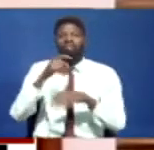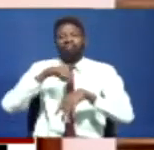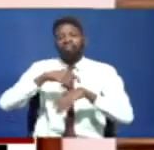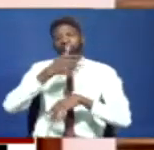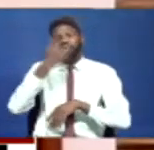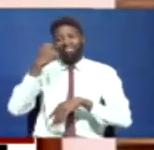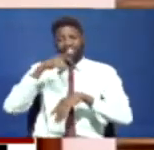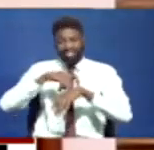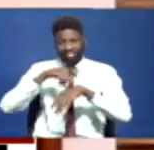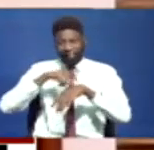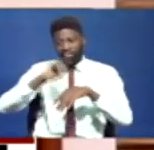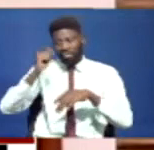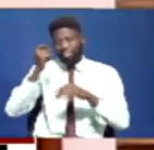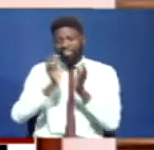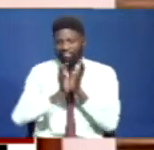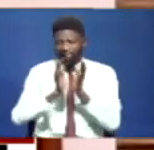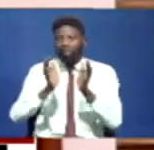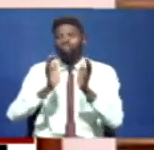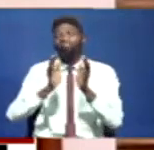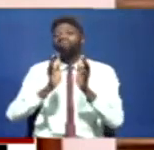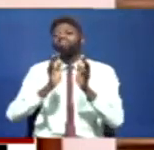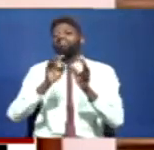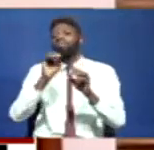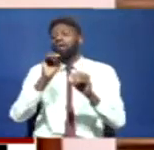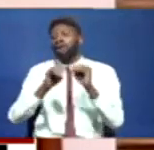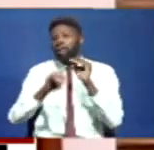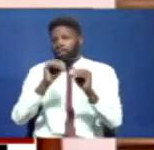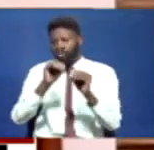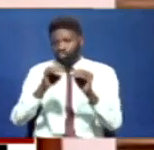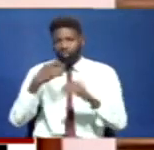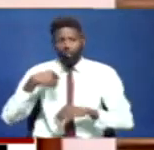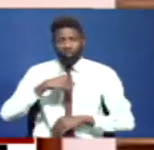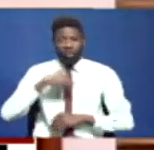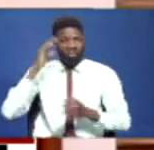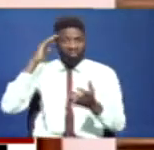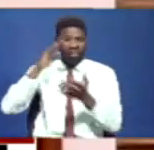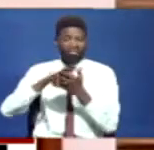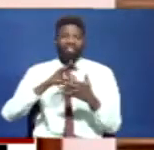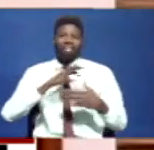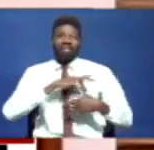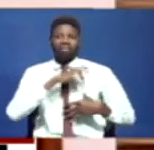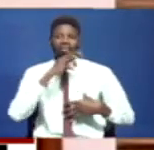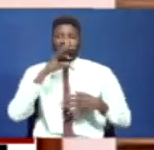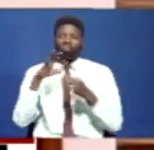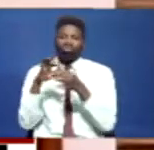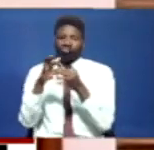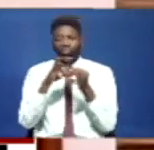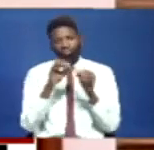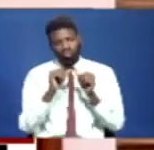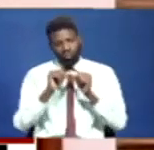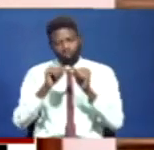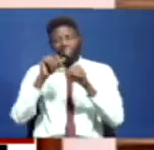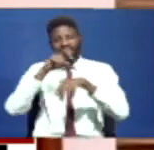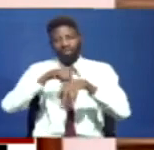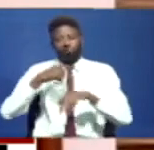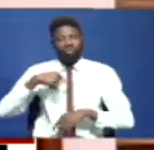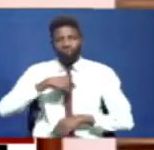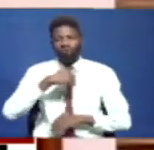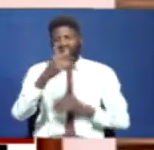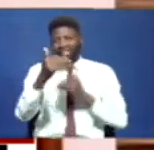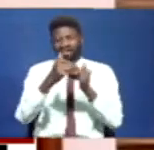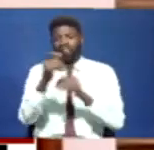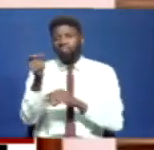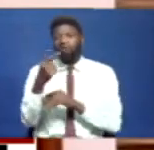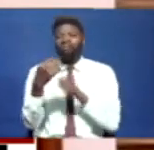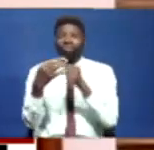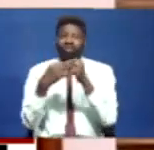few days. We believe the spirit of oneness will continue to be upheld as we approach the August polls. Sports